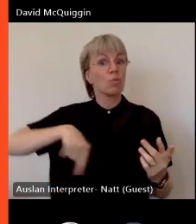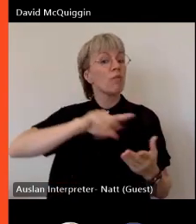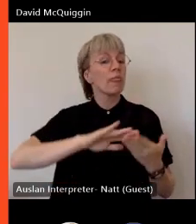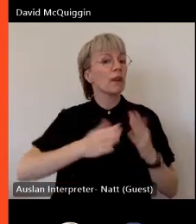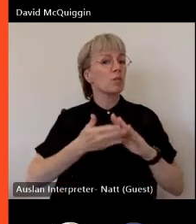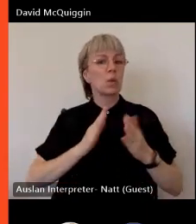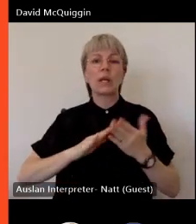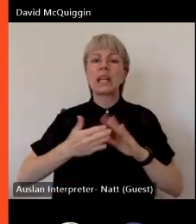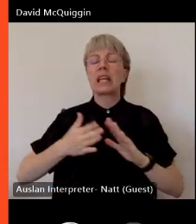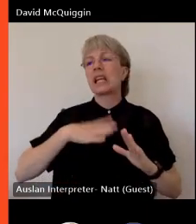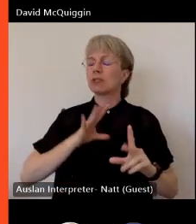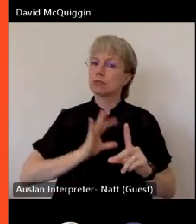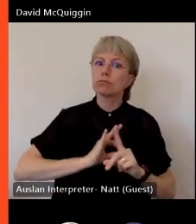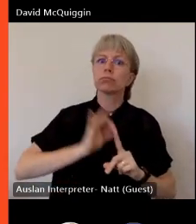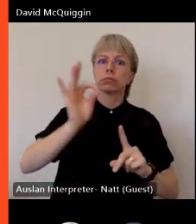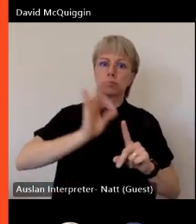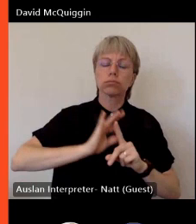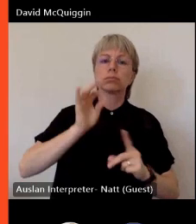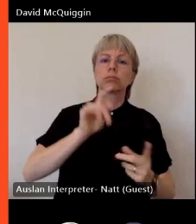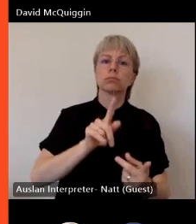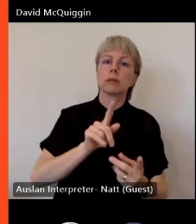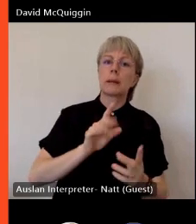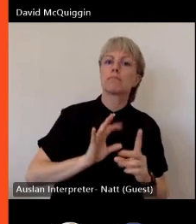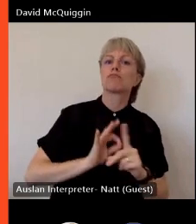much more to boost disability employment.